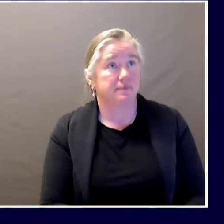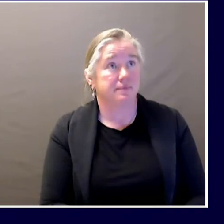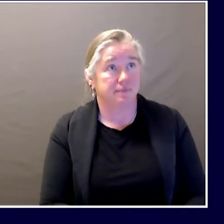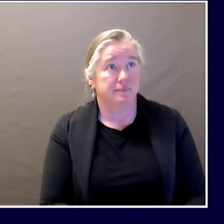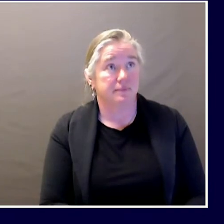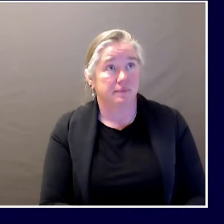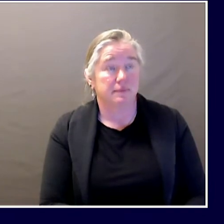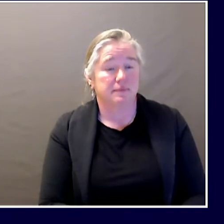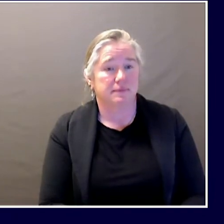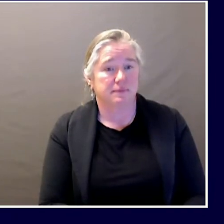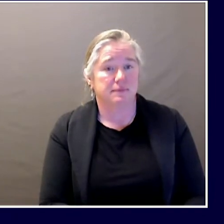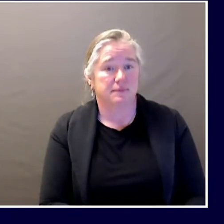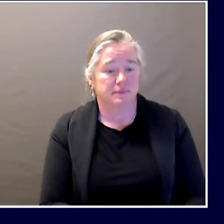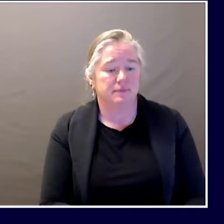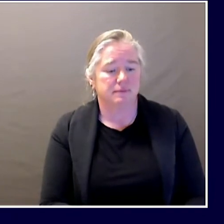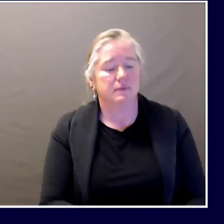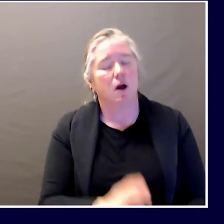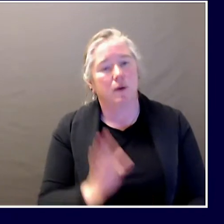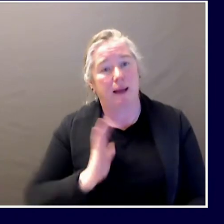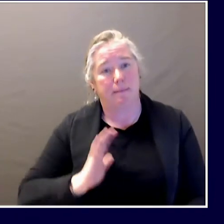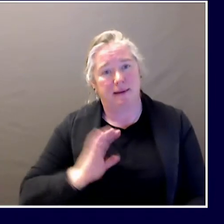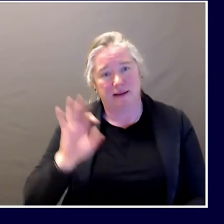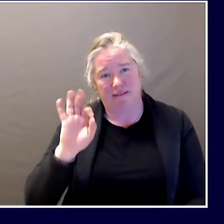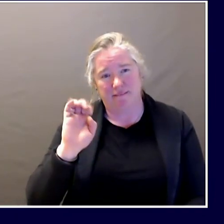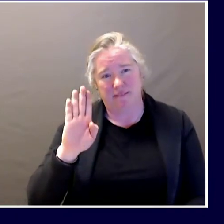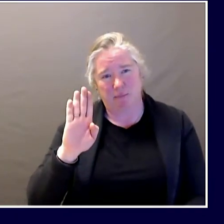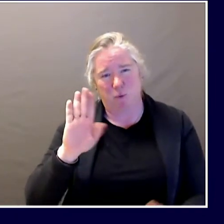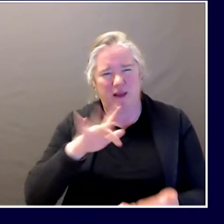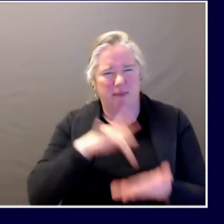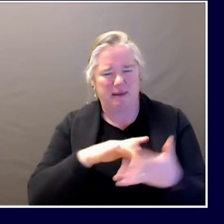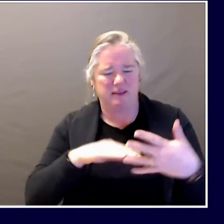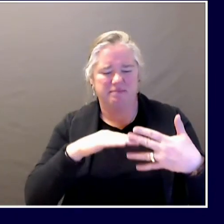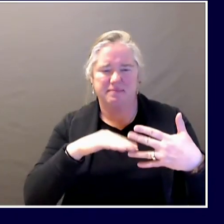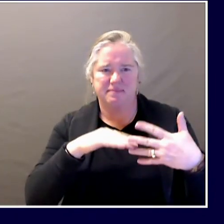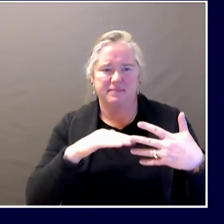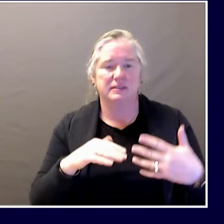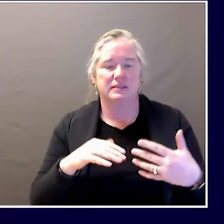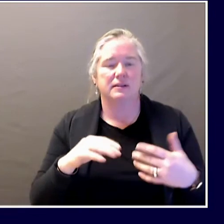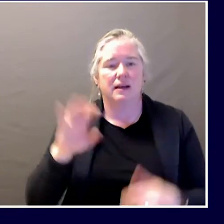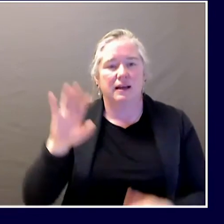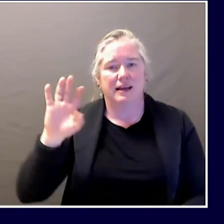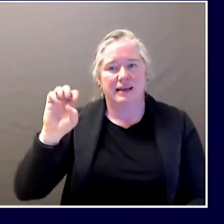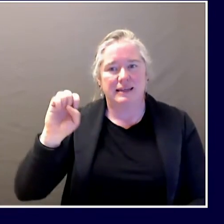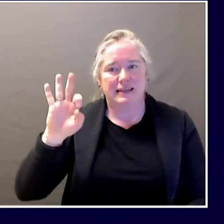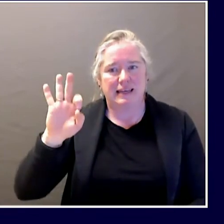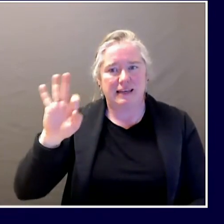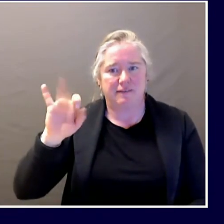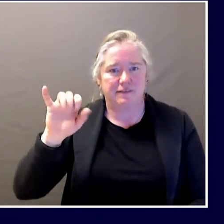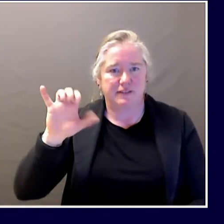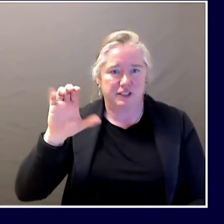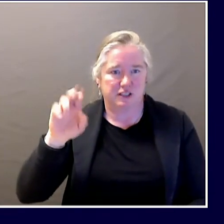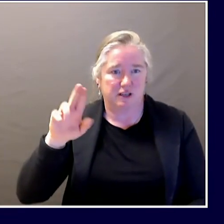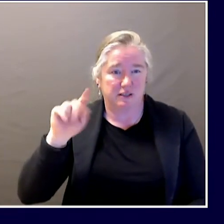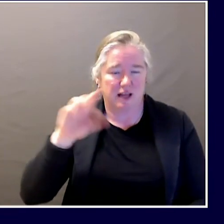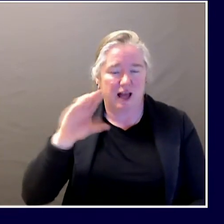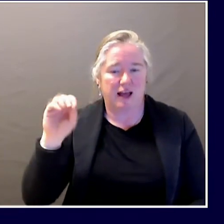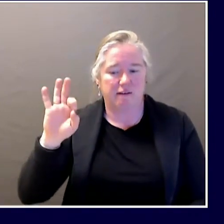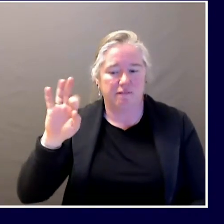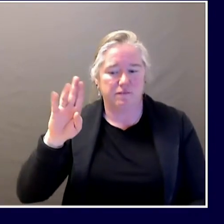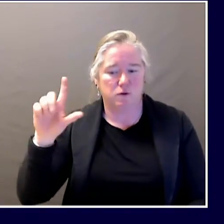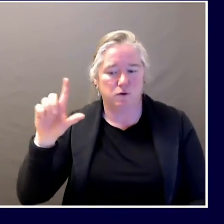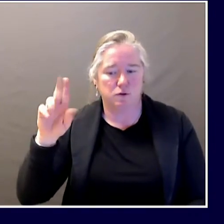we had talked back in mid-February about the efficient and full use policy of vaccines to make sure that a single dose does not go to